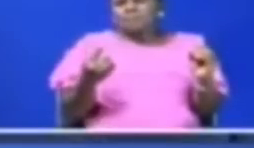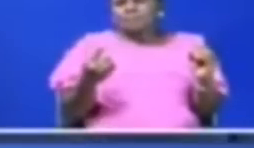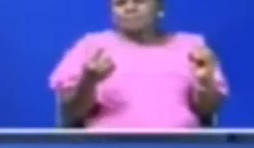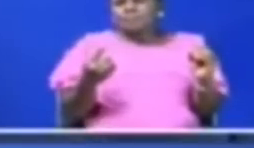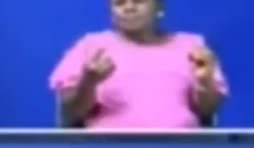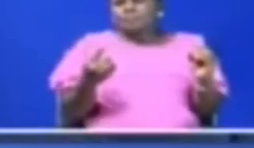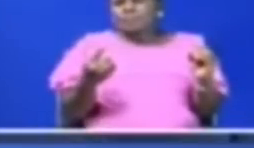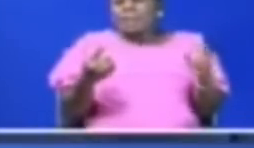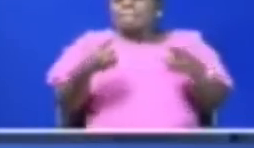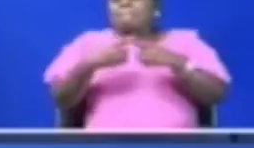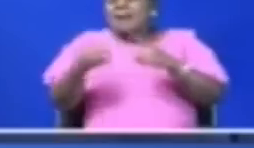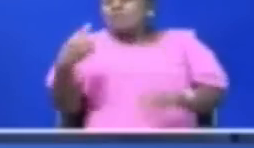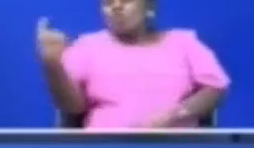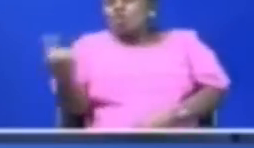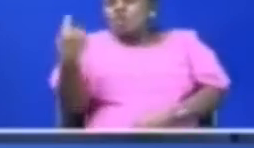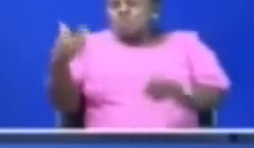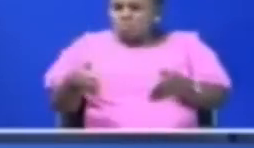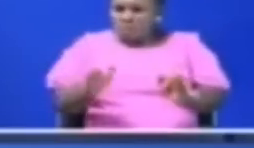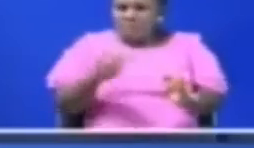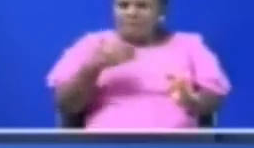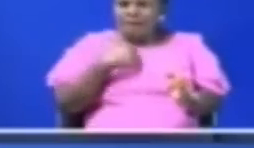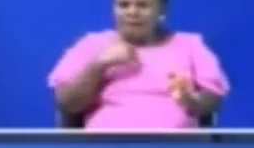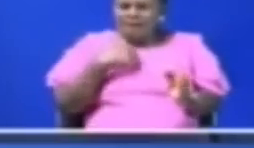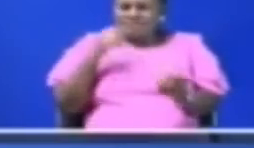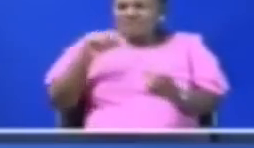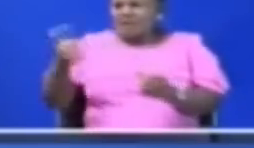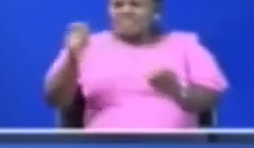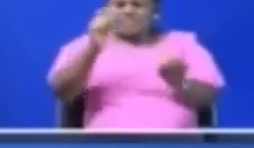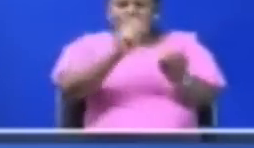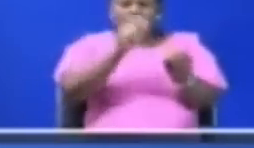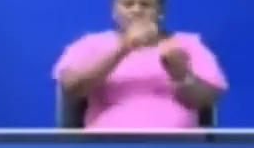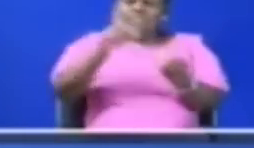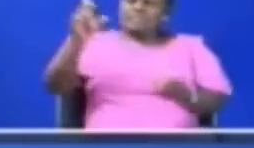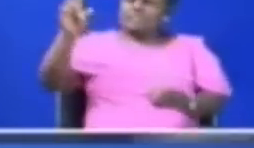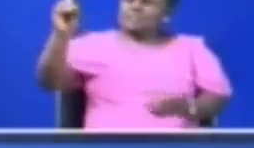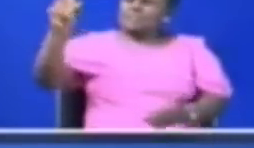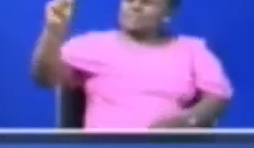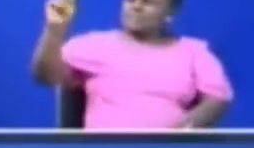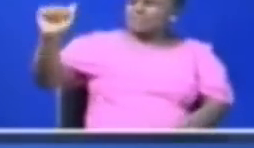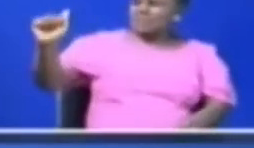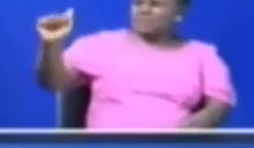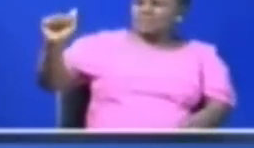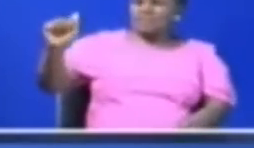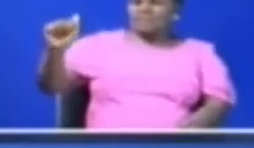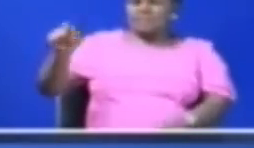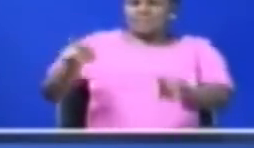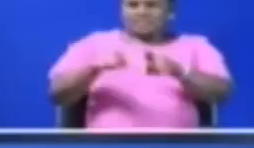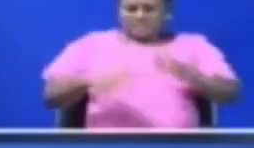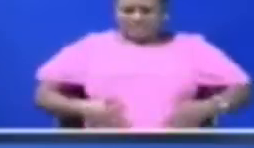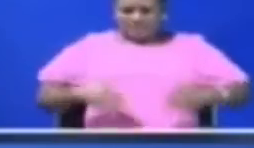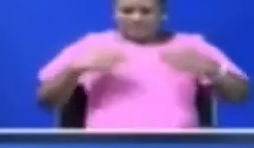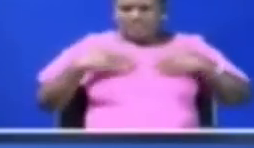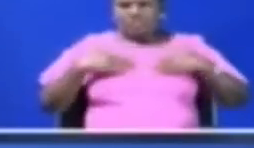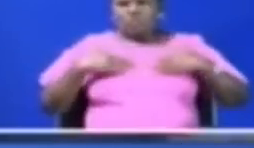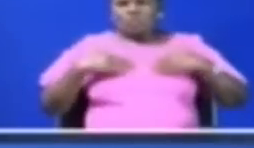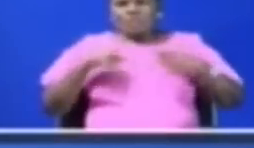okay. However, when you have the other tests like DNA and then the physical